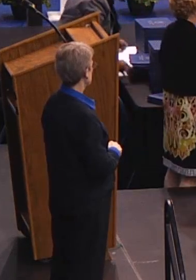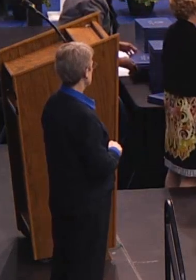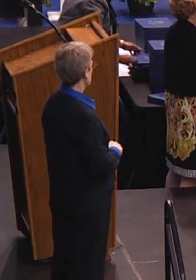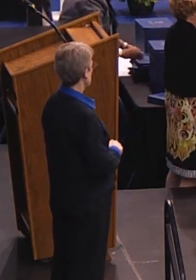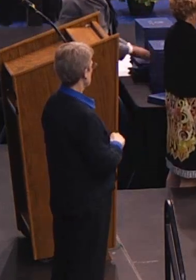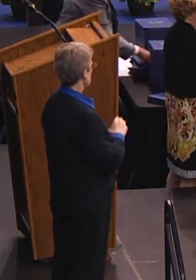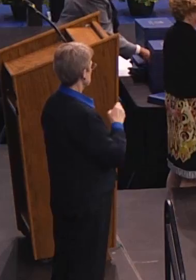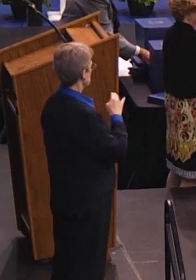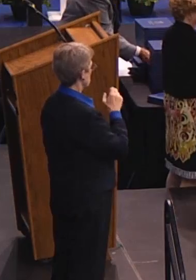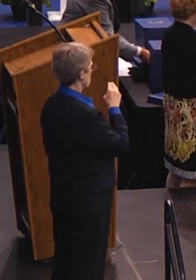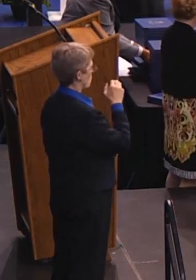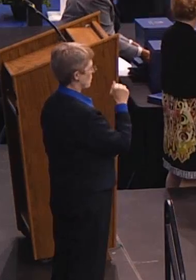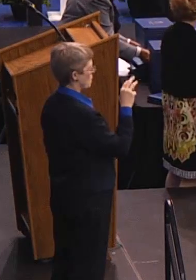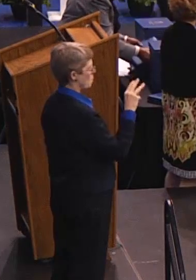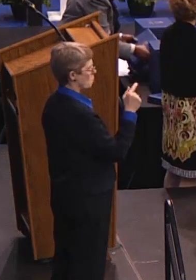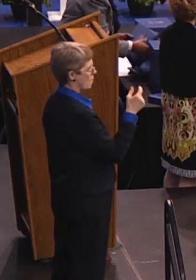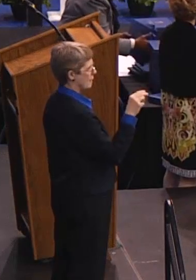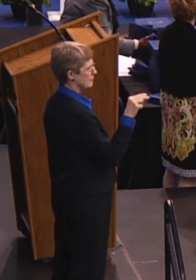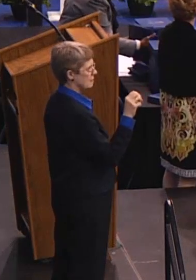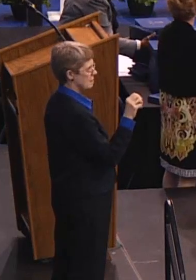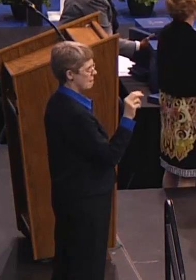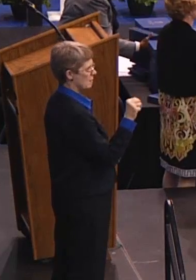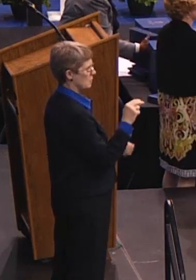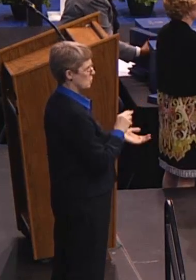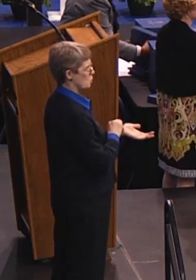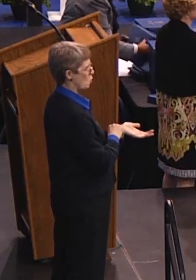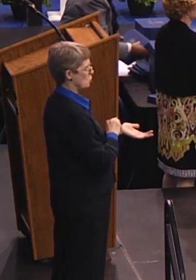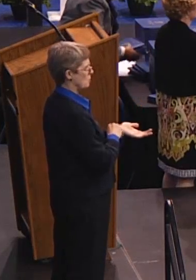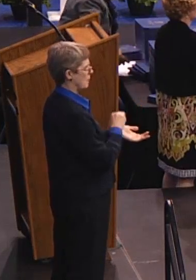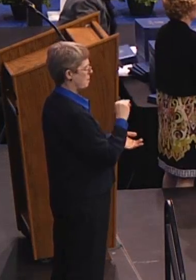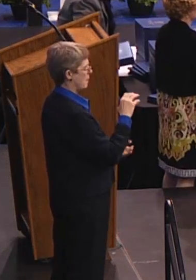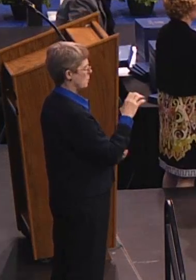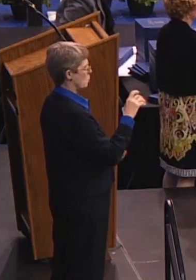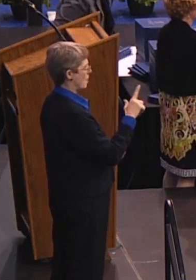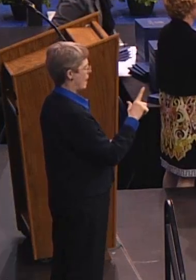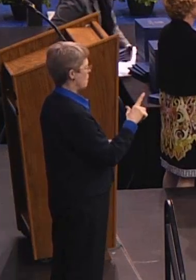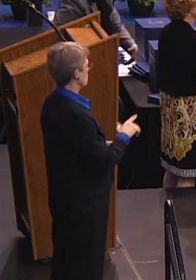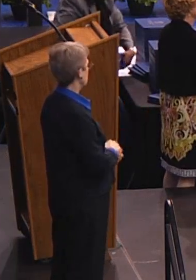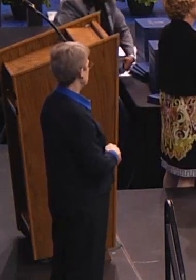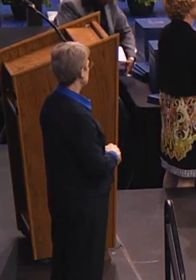Sabrina Roper Wagner, Nursing, magna cum laude.